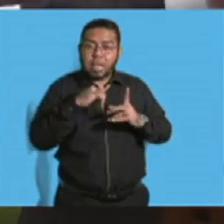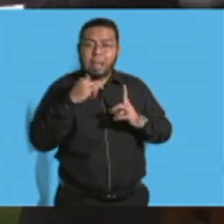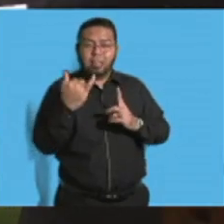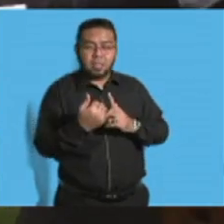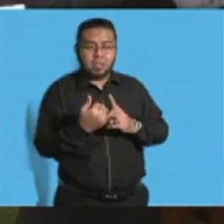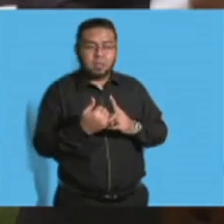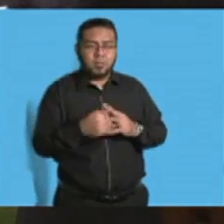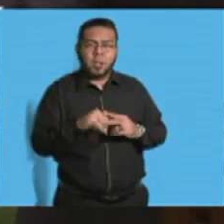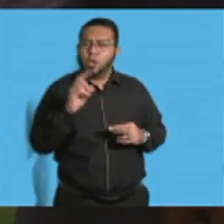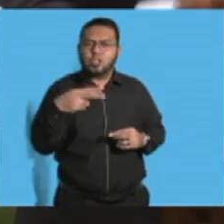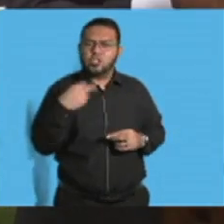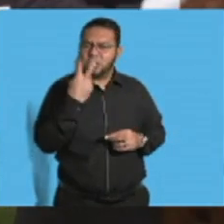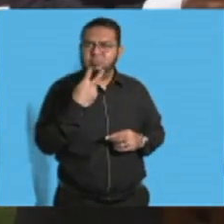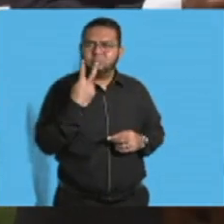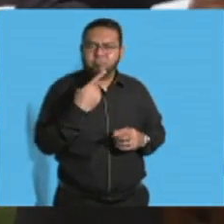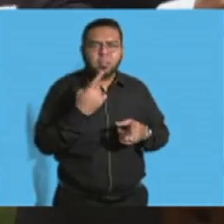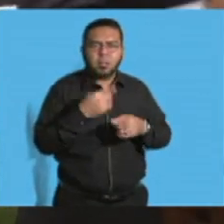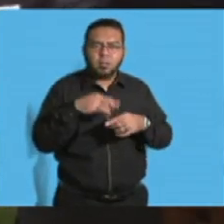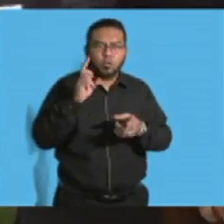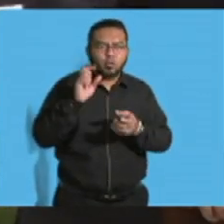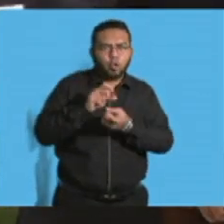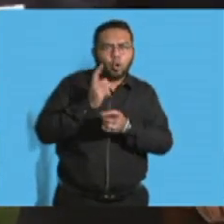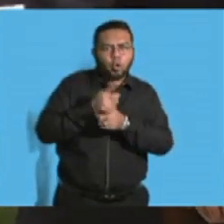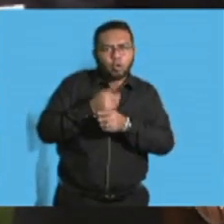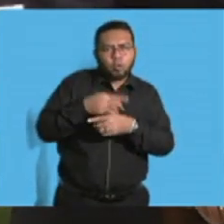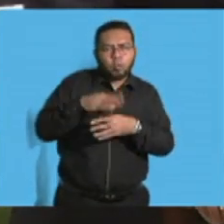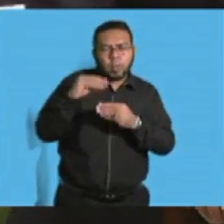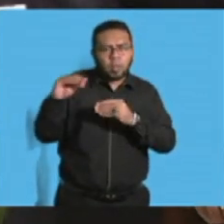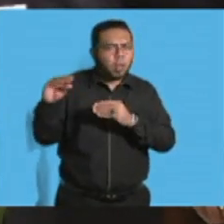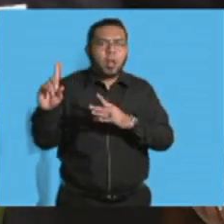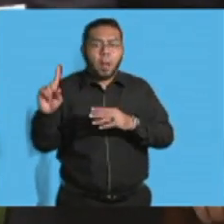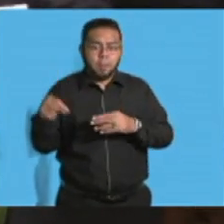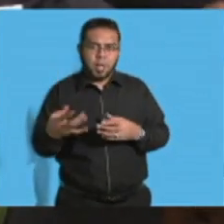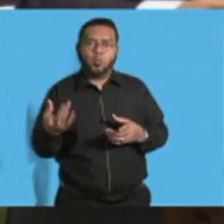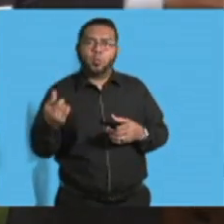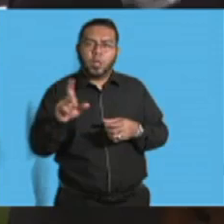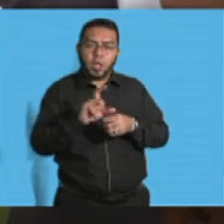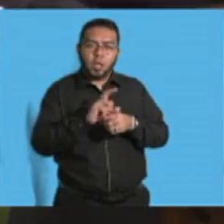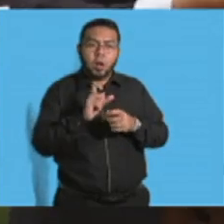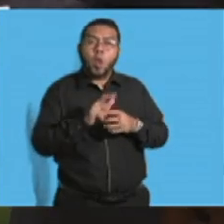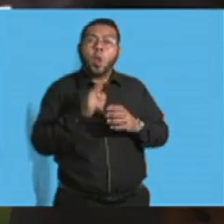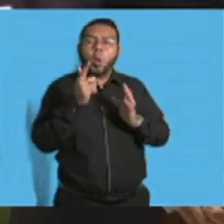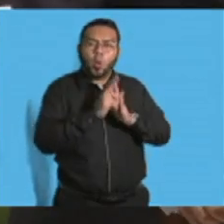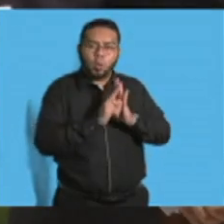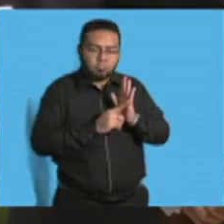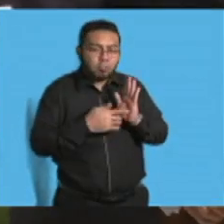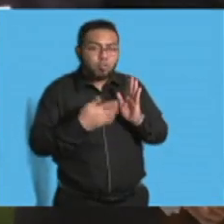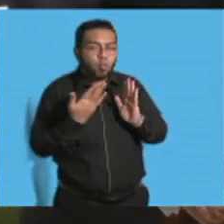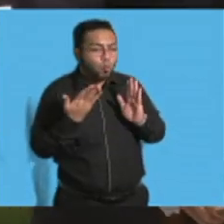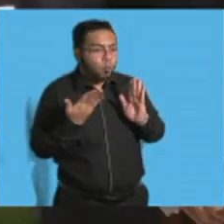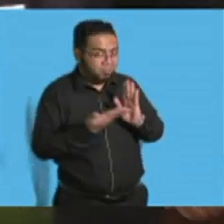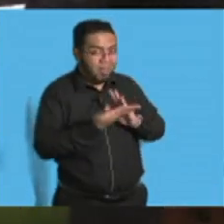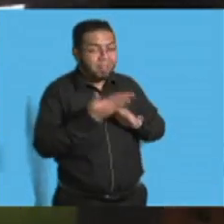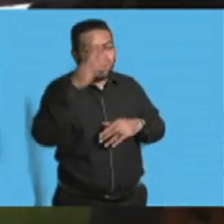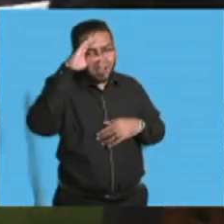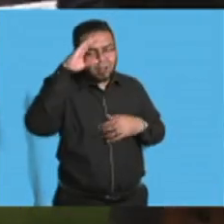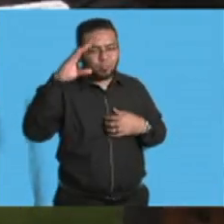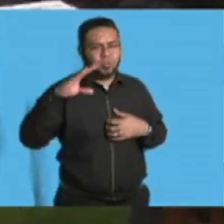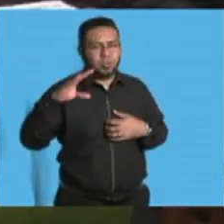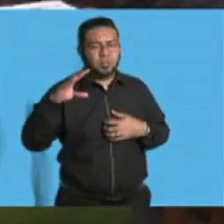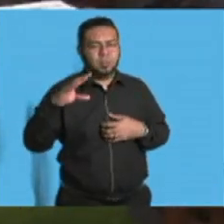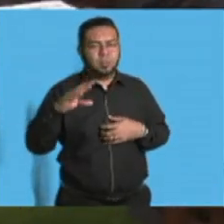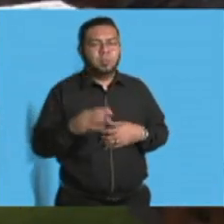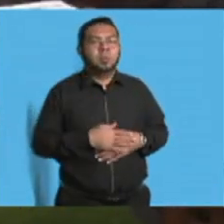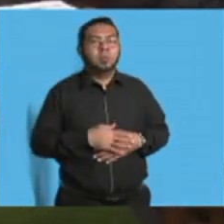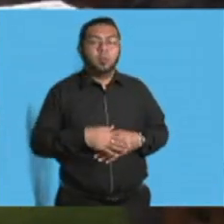Speaker, not just lip service. That is not only morally and ethically correct, but also creates loyalty to the country. This, Madam Speaker, actually enhances